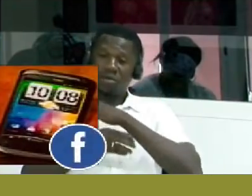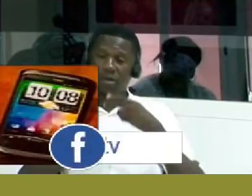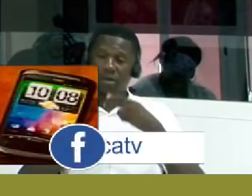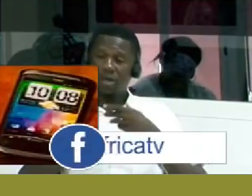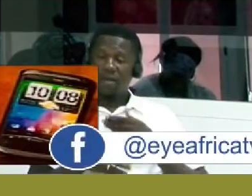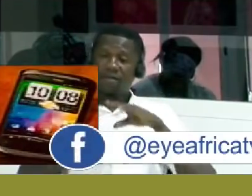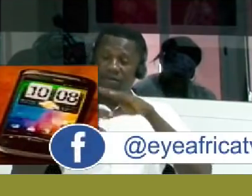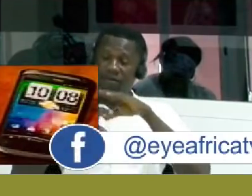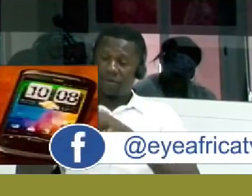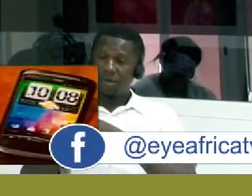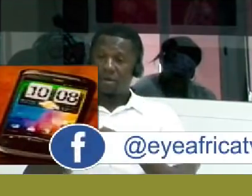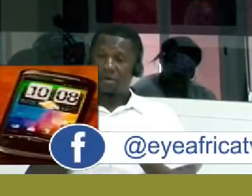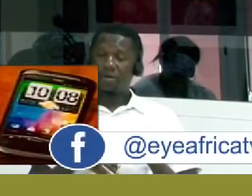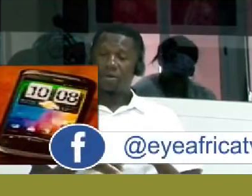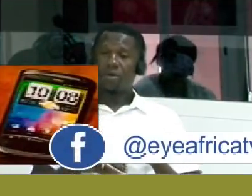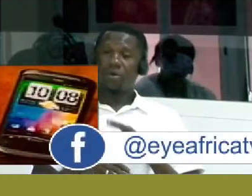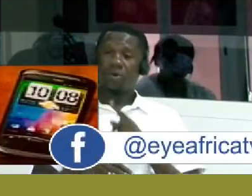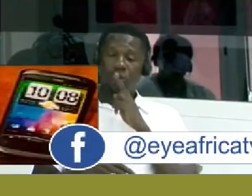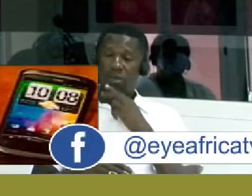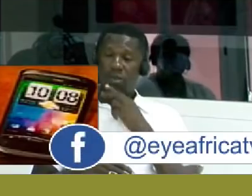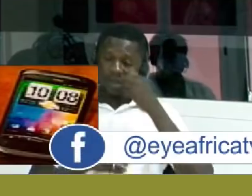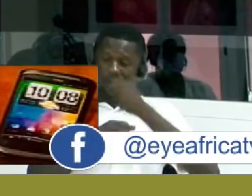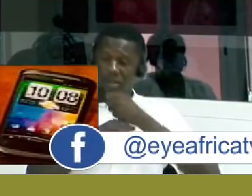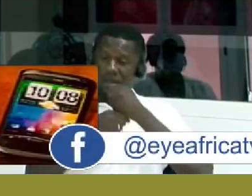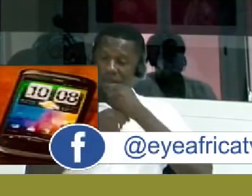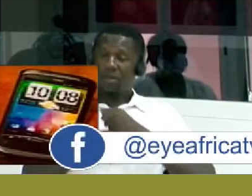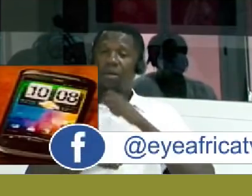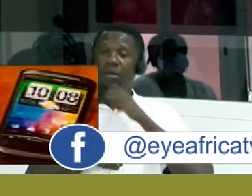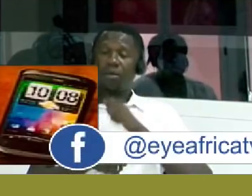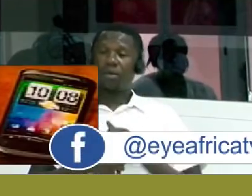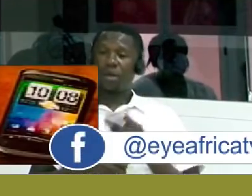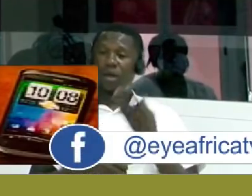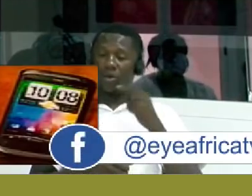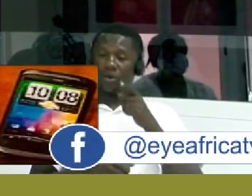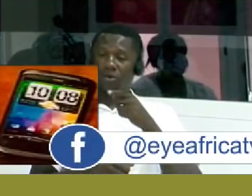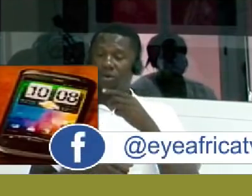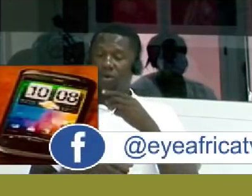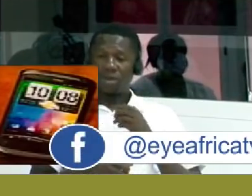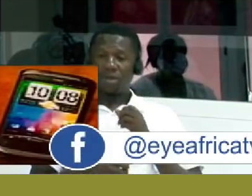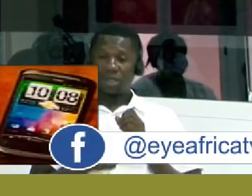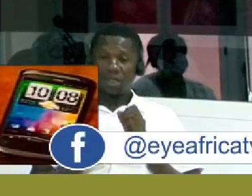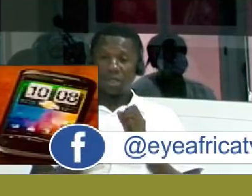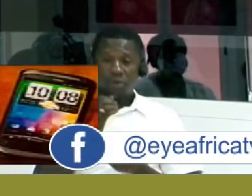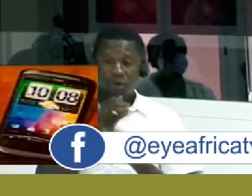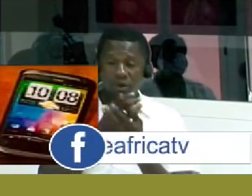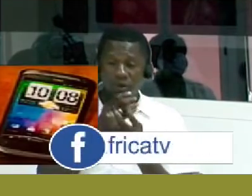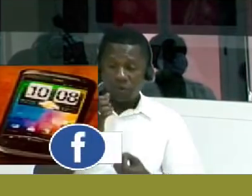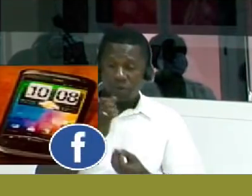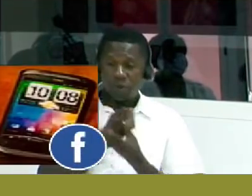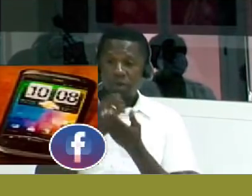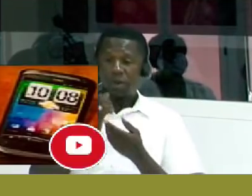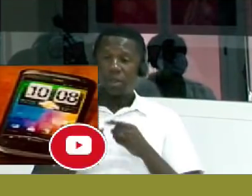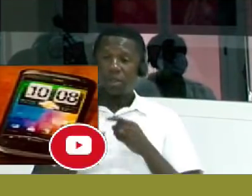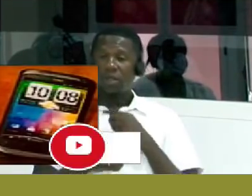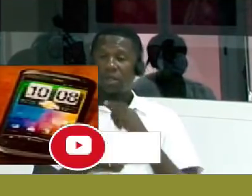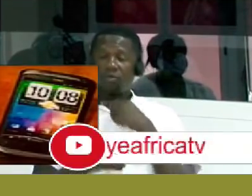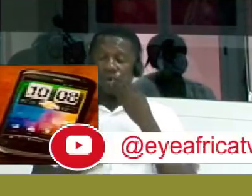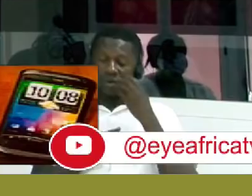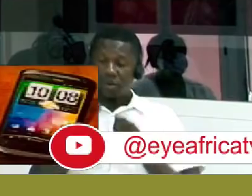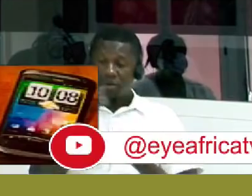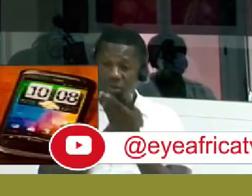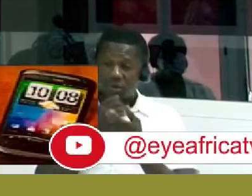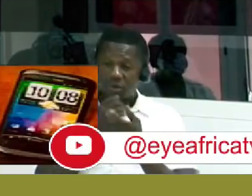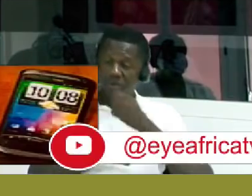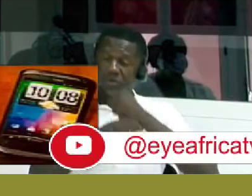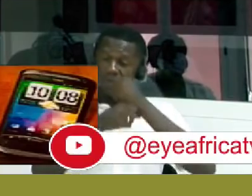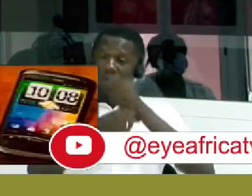friend who was a Christian. How did I know that he was an informant? Informant to spy the church? How did